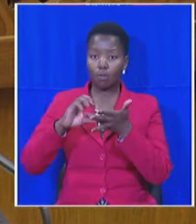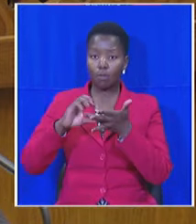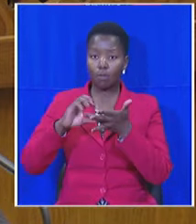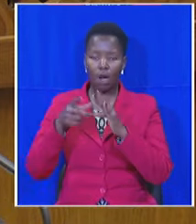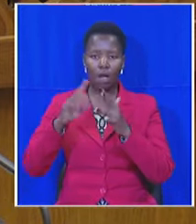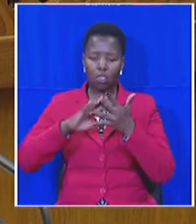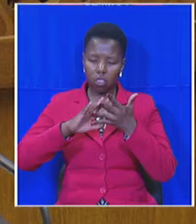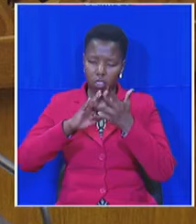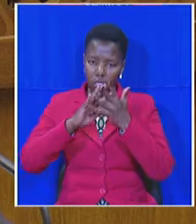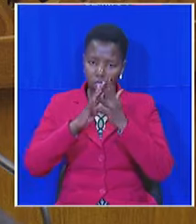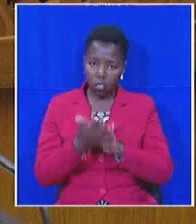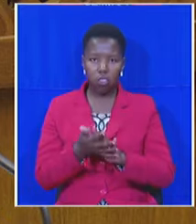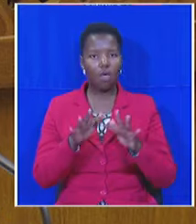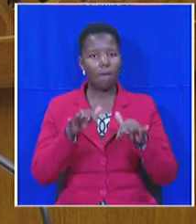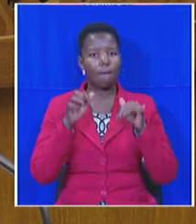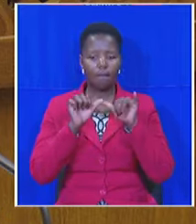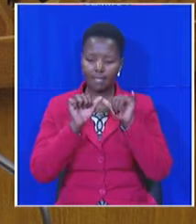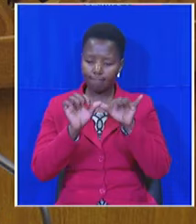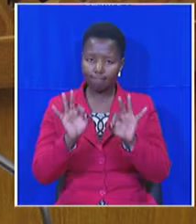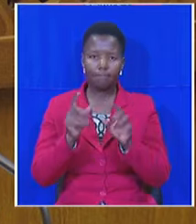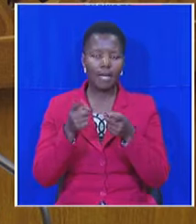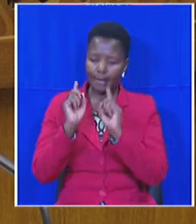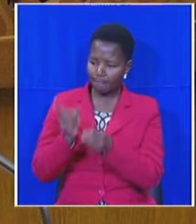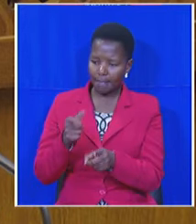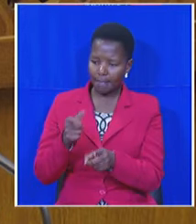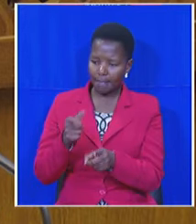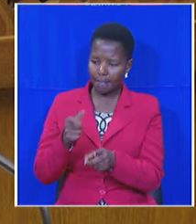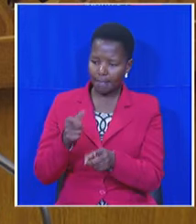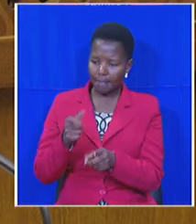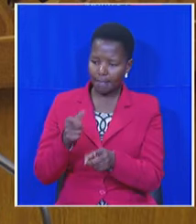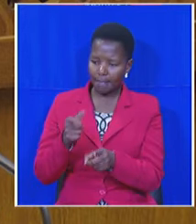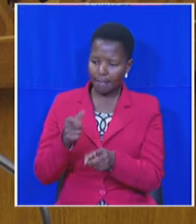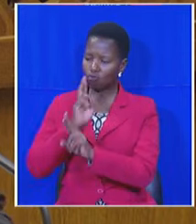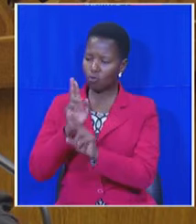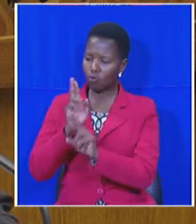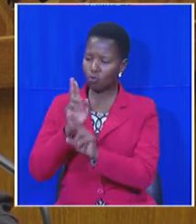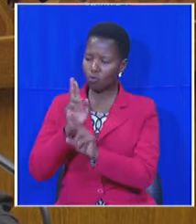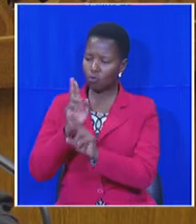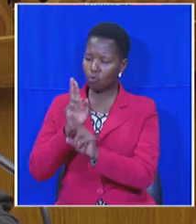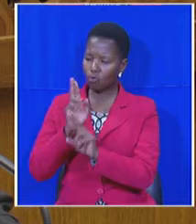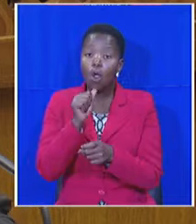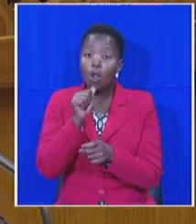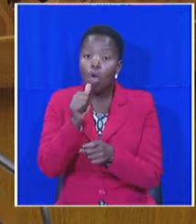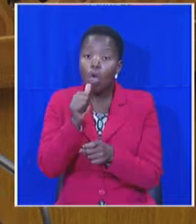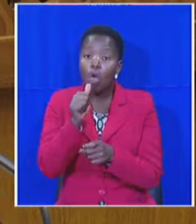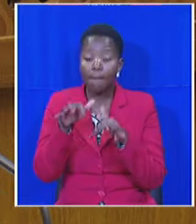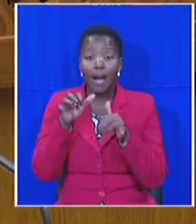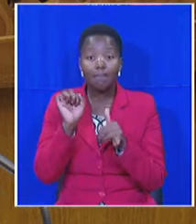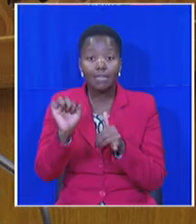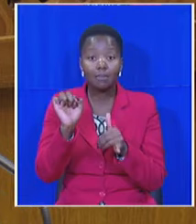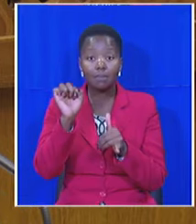and suffocate its ability to hold the President and his ministers accountable. This is not the Parliament that the framers of